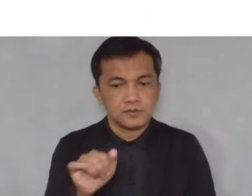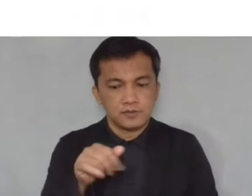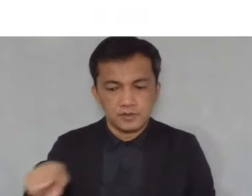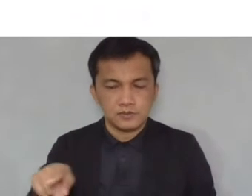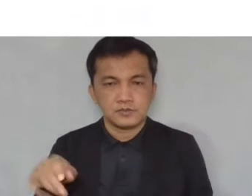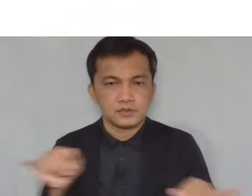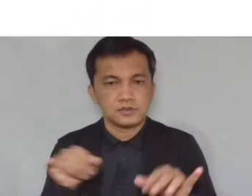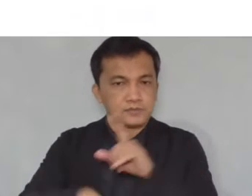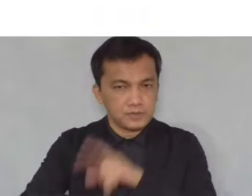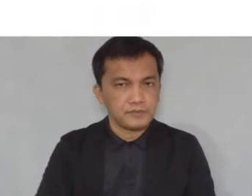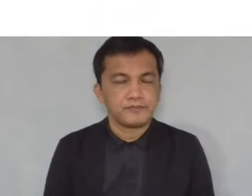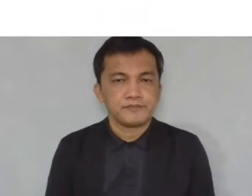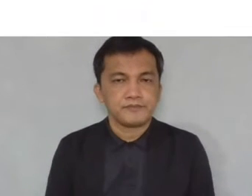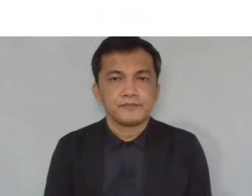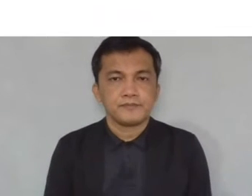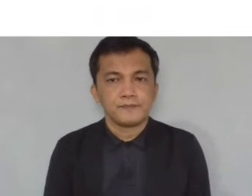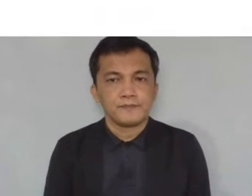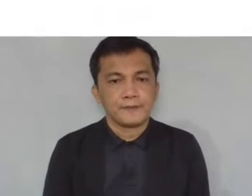a particular point in time.